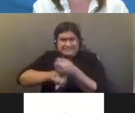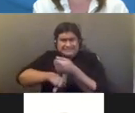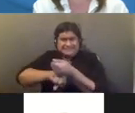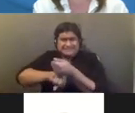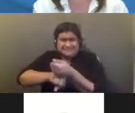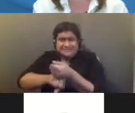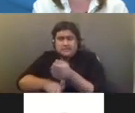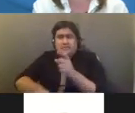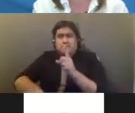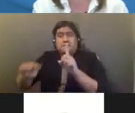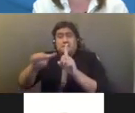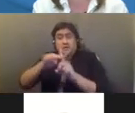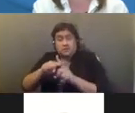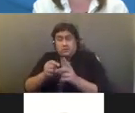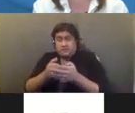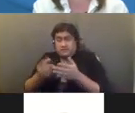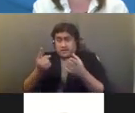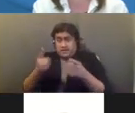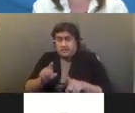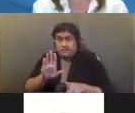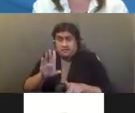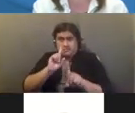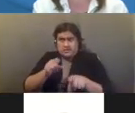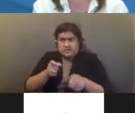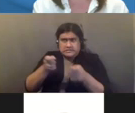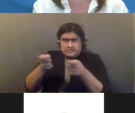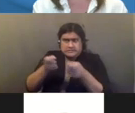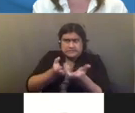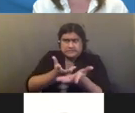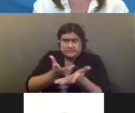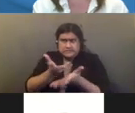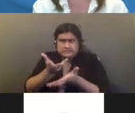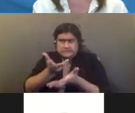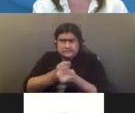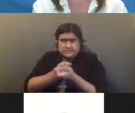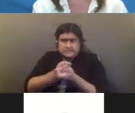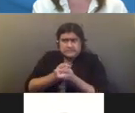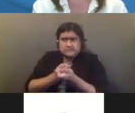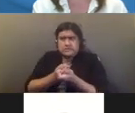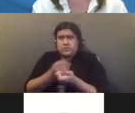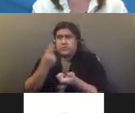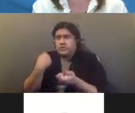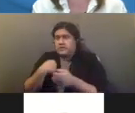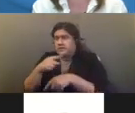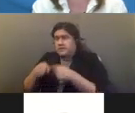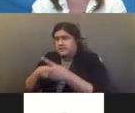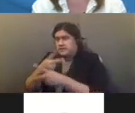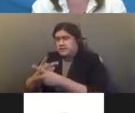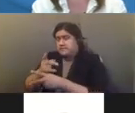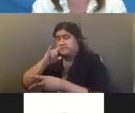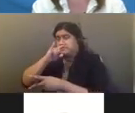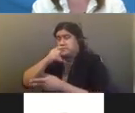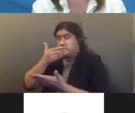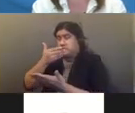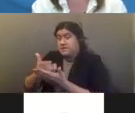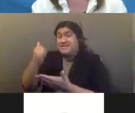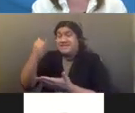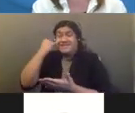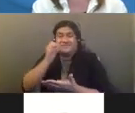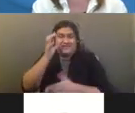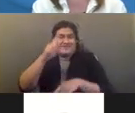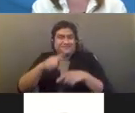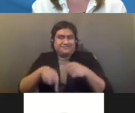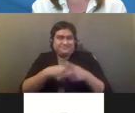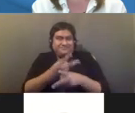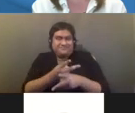that's going on, because we can't take care of a child well if we can't take care of the parents well. And we know that child will do better if